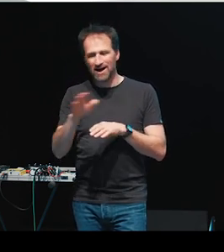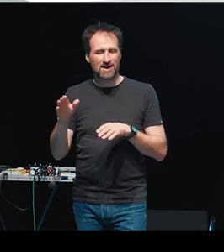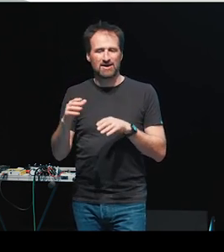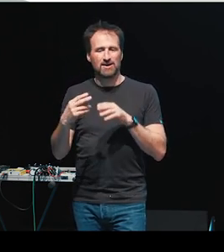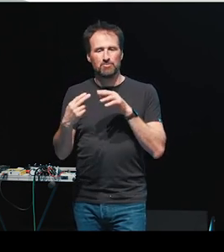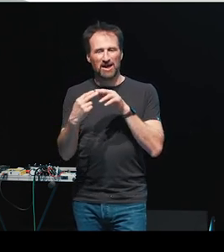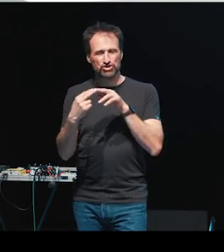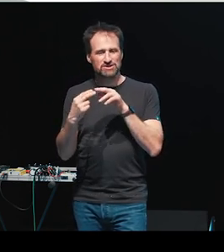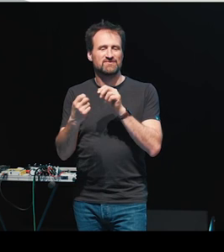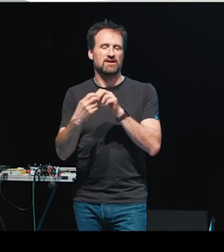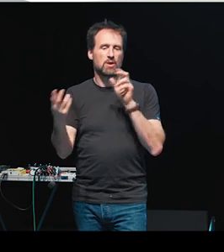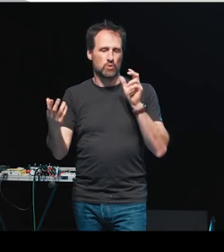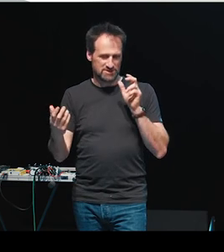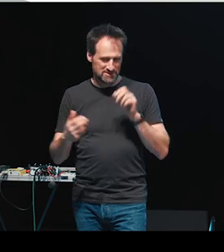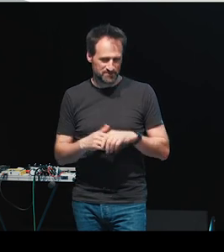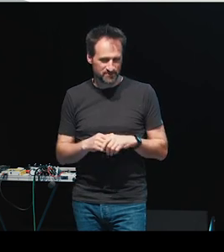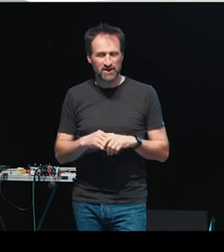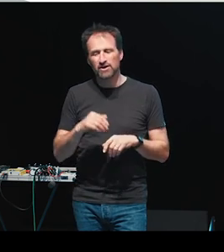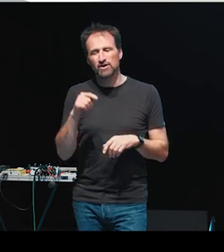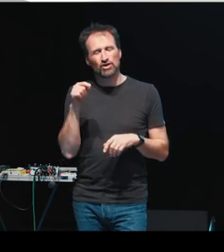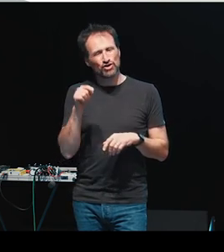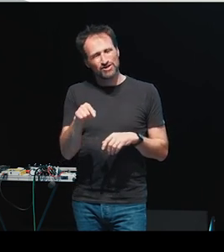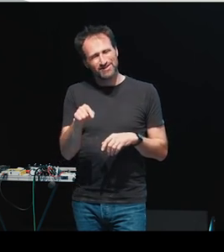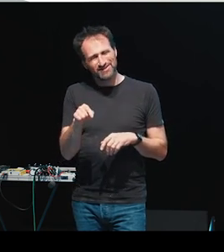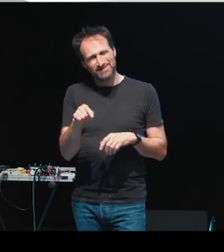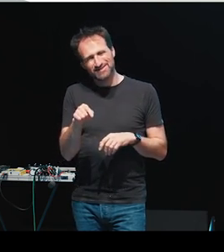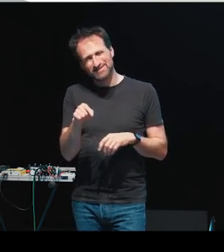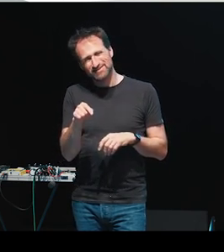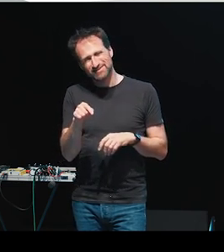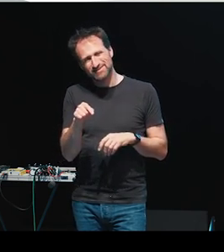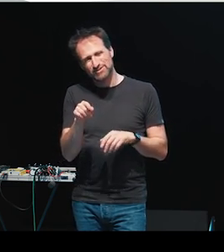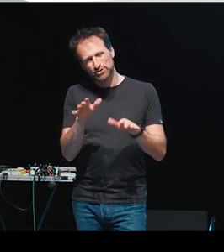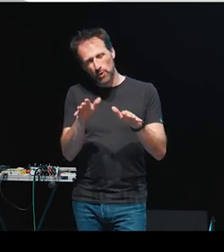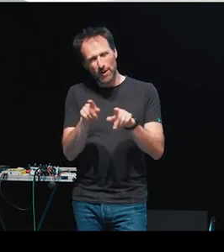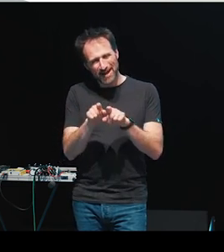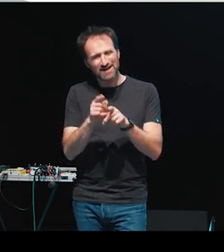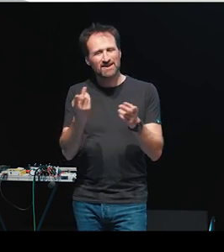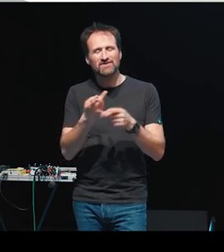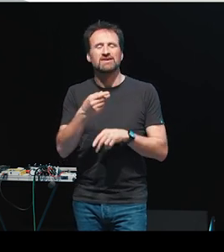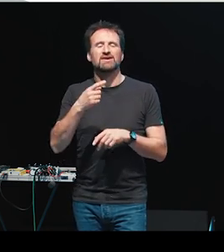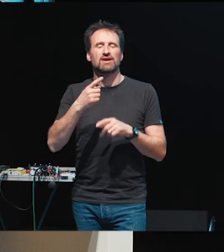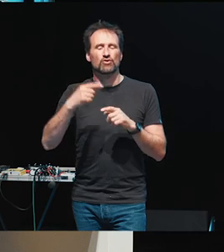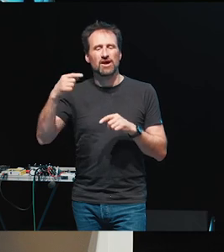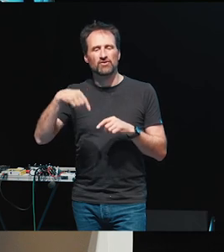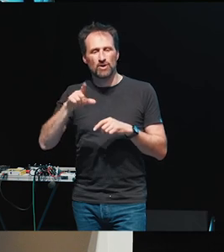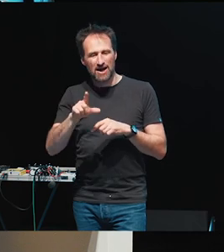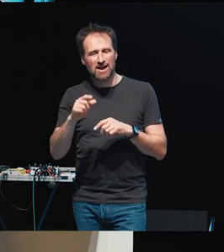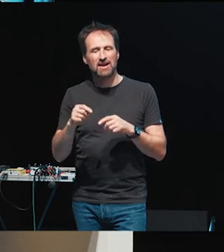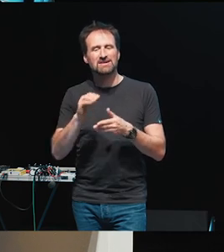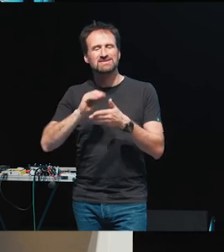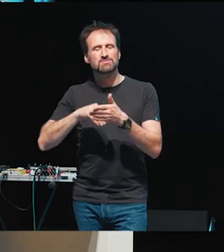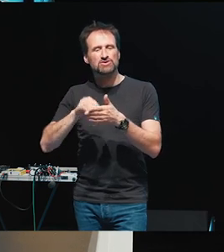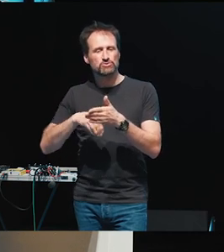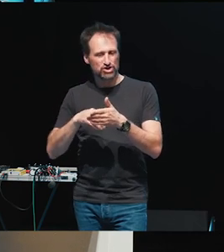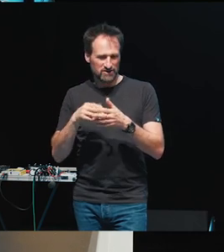And this is similar to how GraphQL subscription might work, because it's